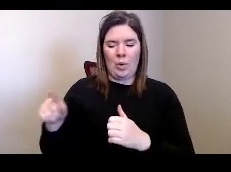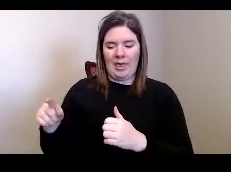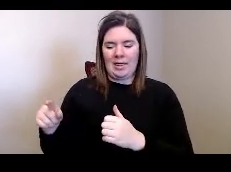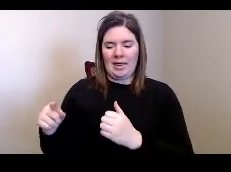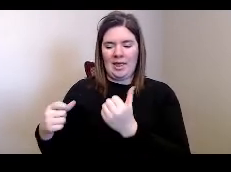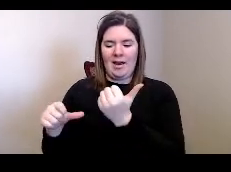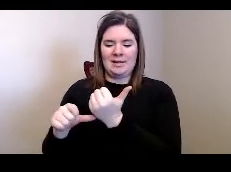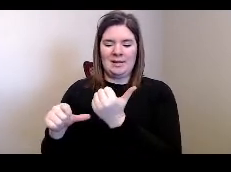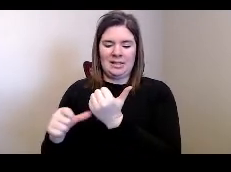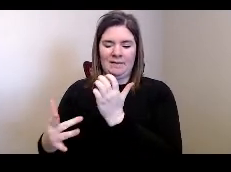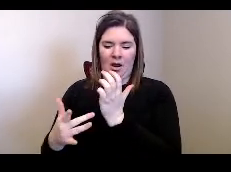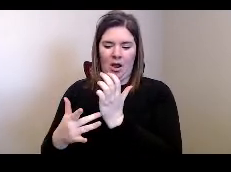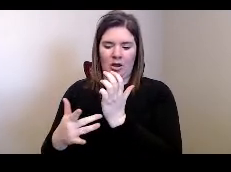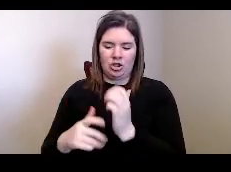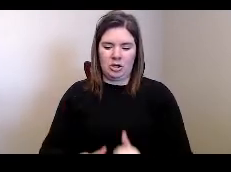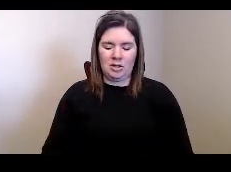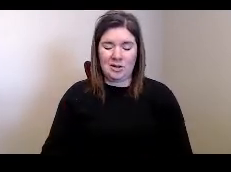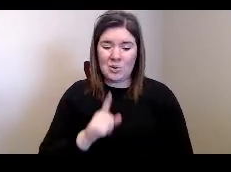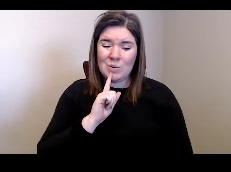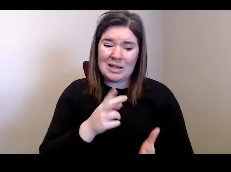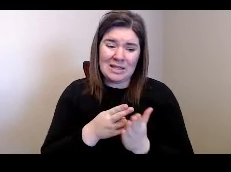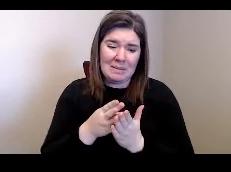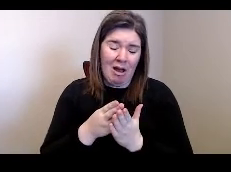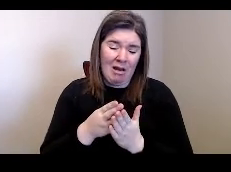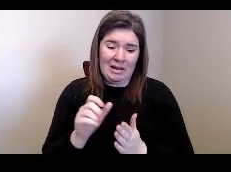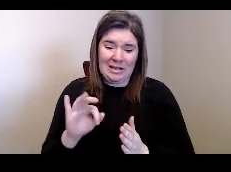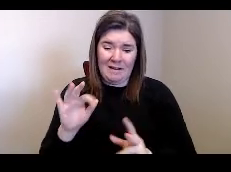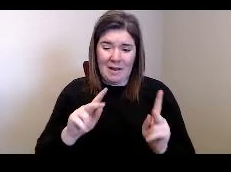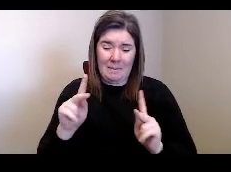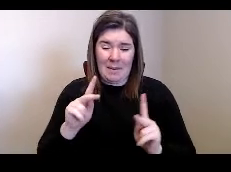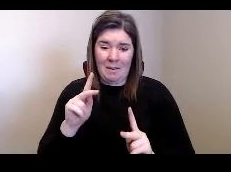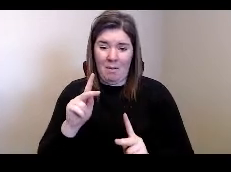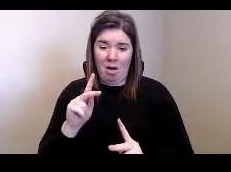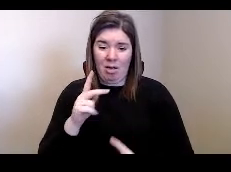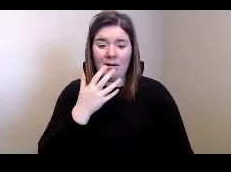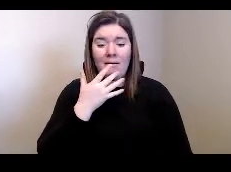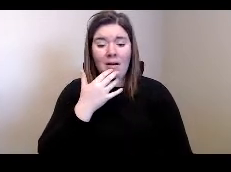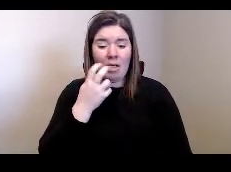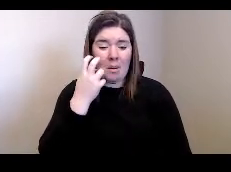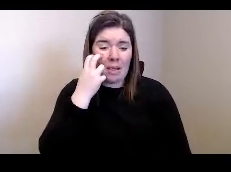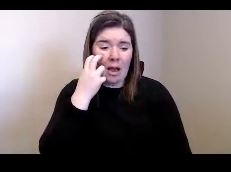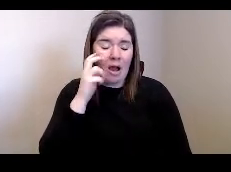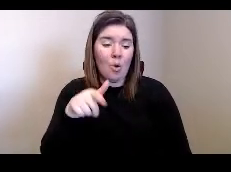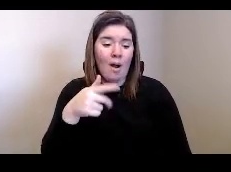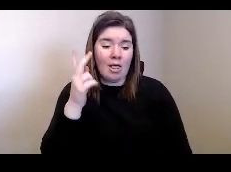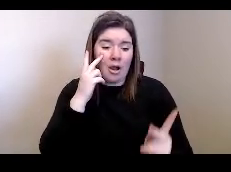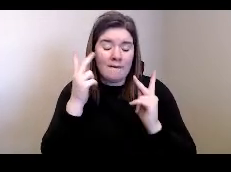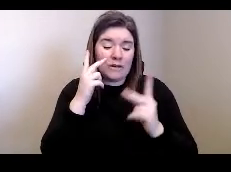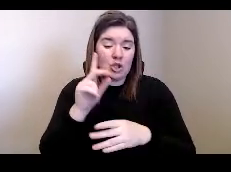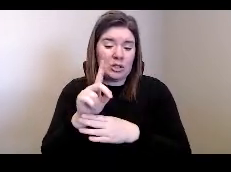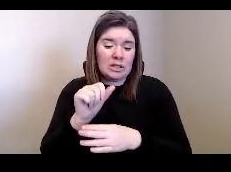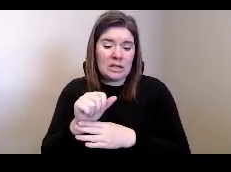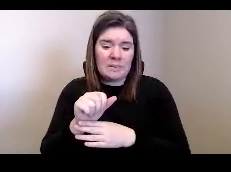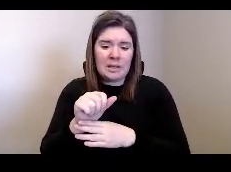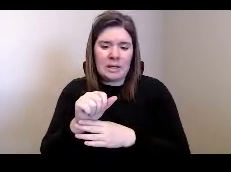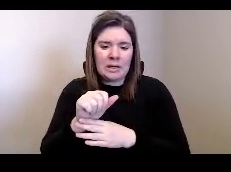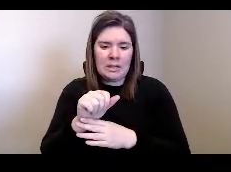people with colorblindness and other visual disabilities might have a hard time picking up on that as